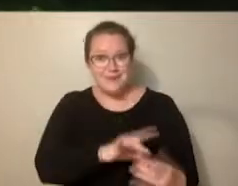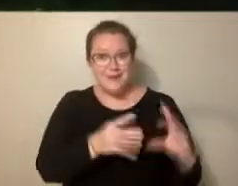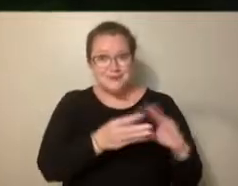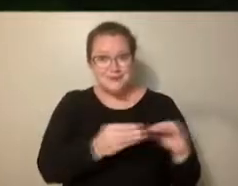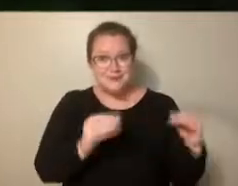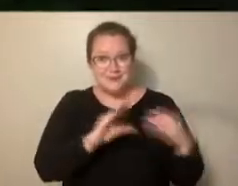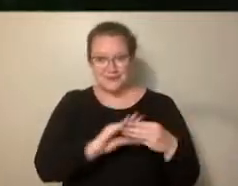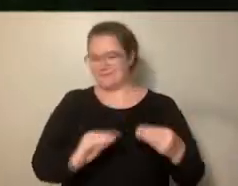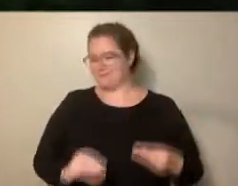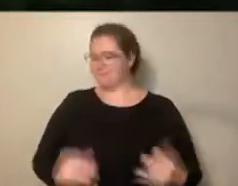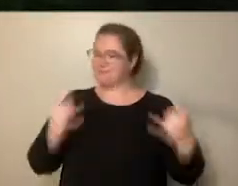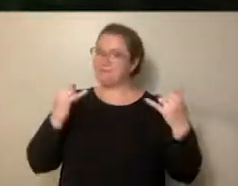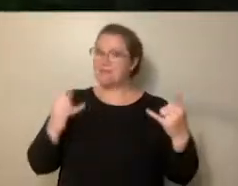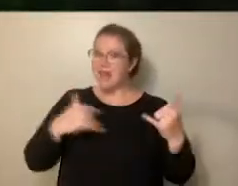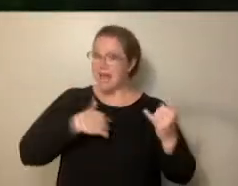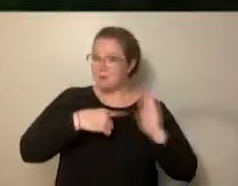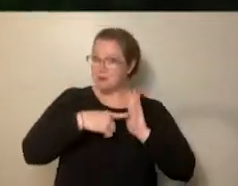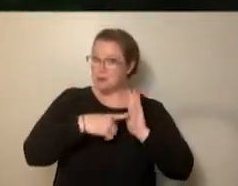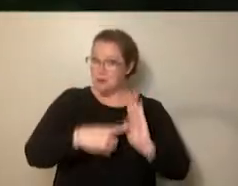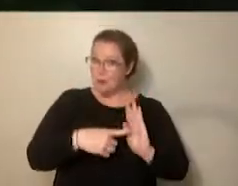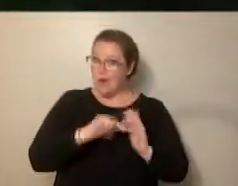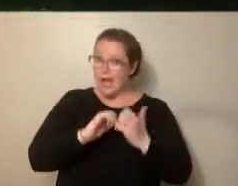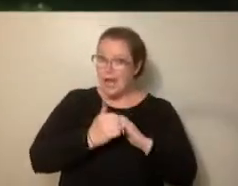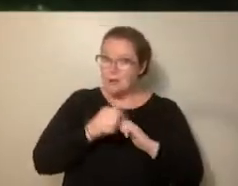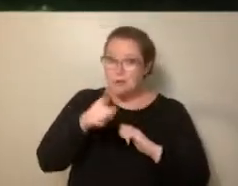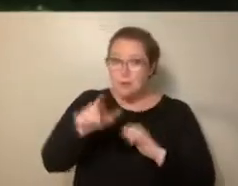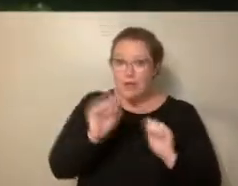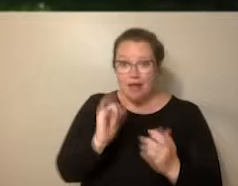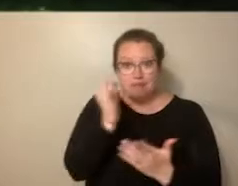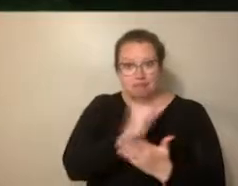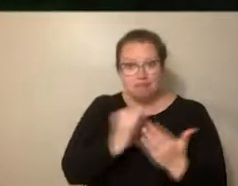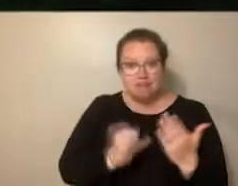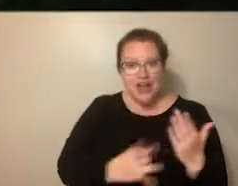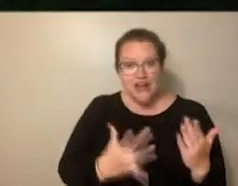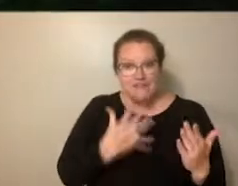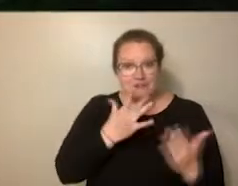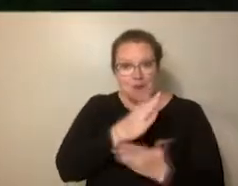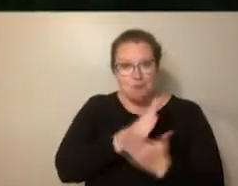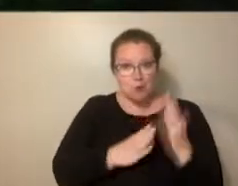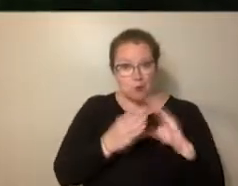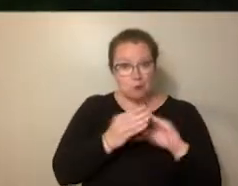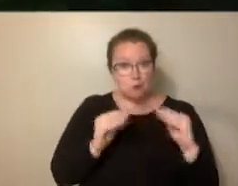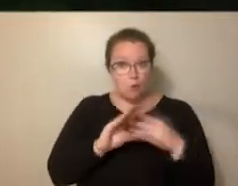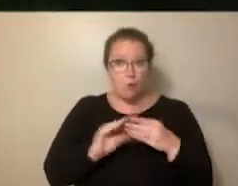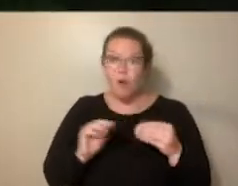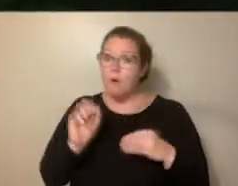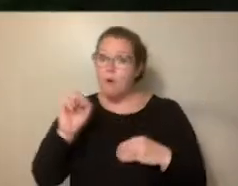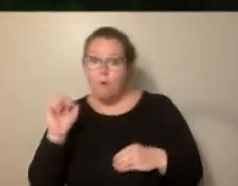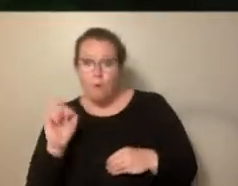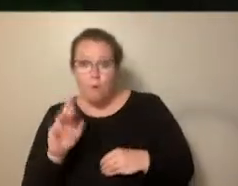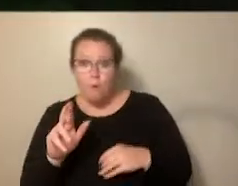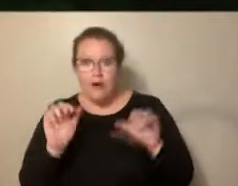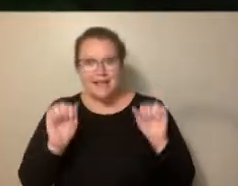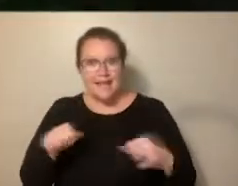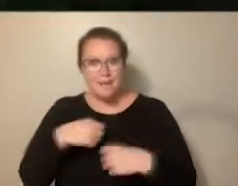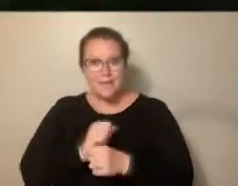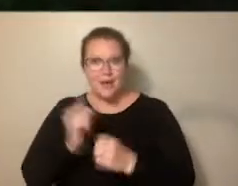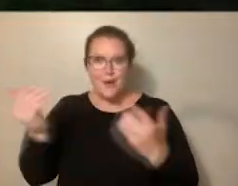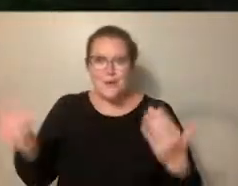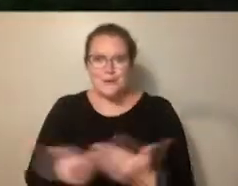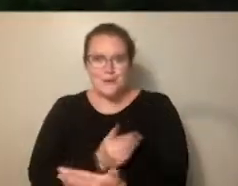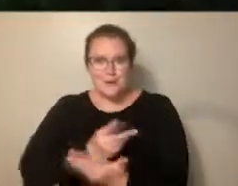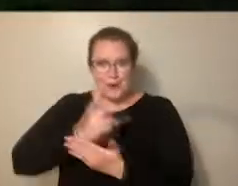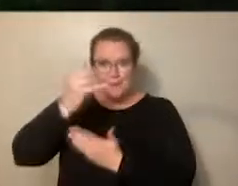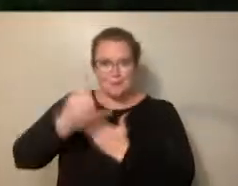show you how you can illustrate your favorite part of the story, or we can use our imaginations and creativity to make a brand new